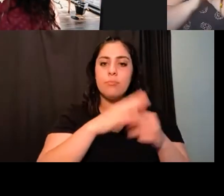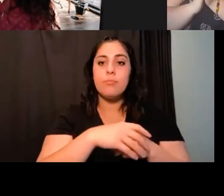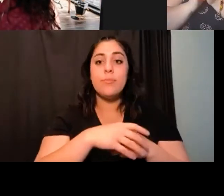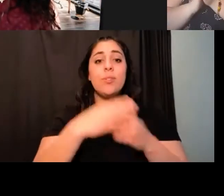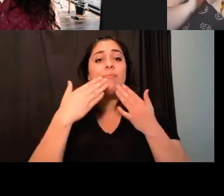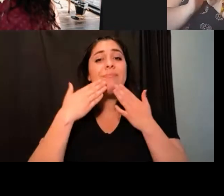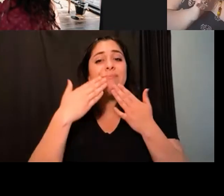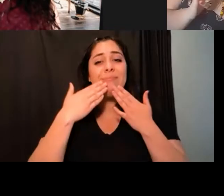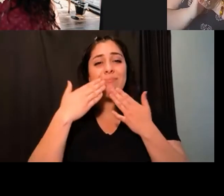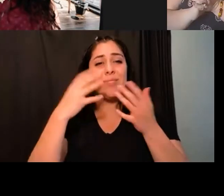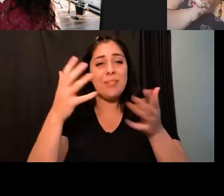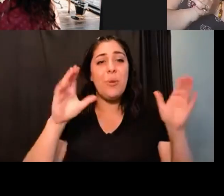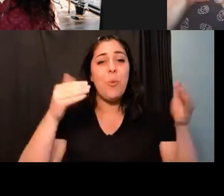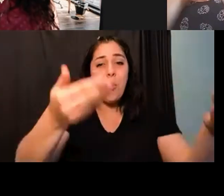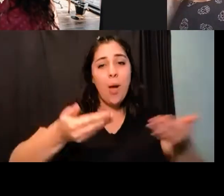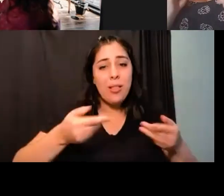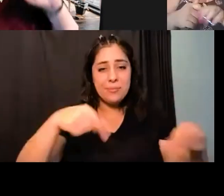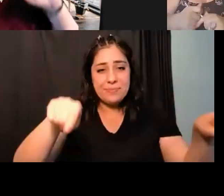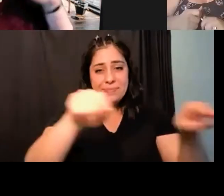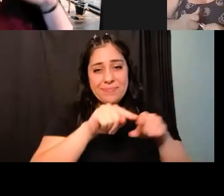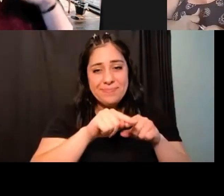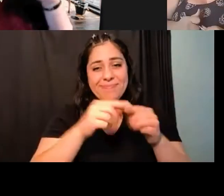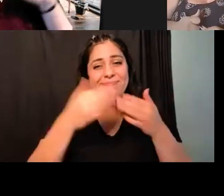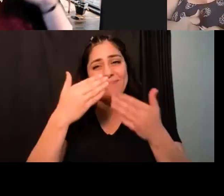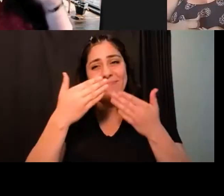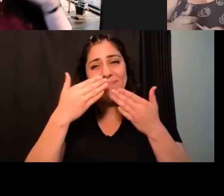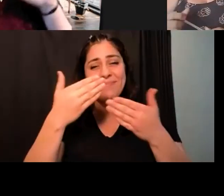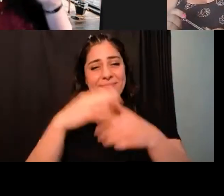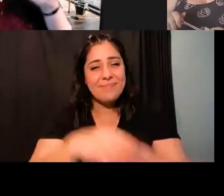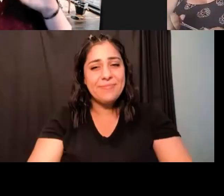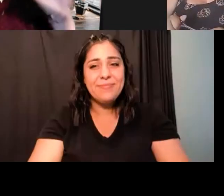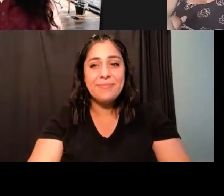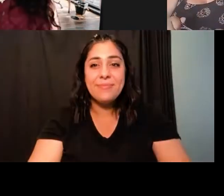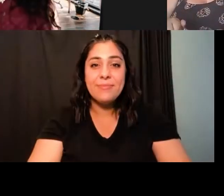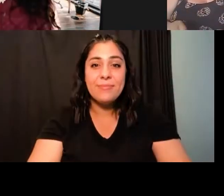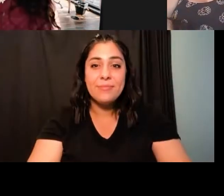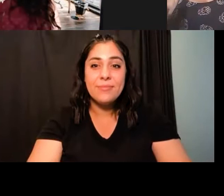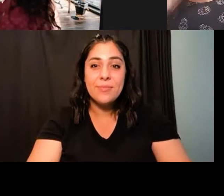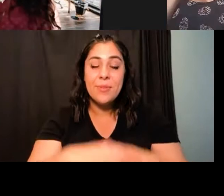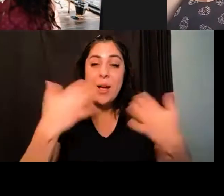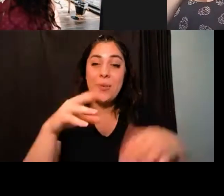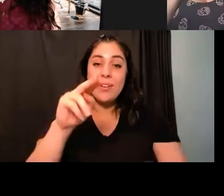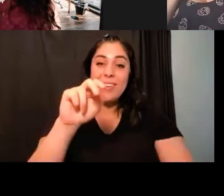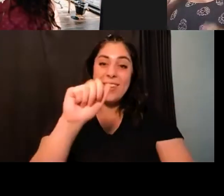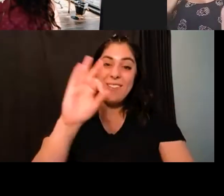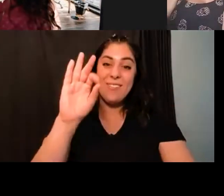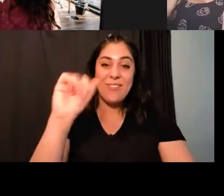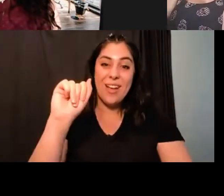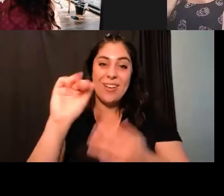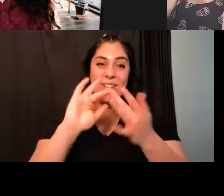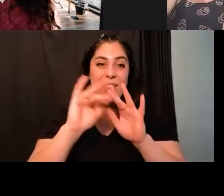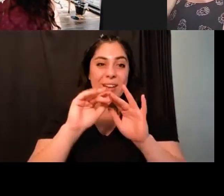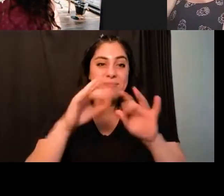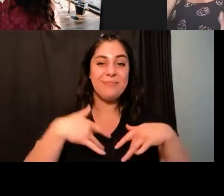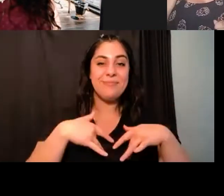Live Big Girl to the NAAFA webinar. Yay! It's kind of a NAAFA webinar. It's kind of not. It's a special event today. Y'all are going to do